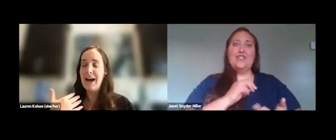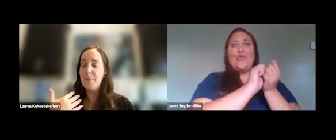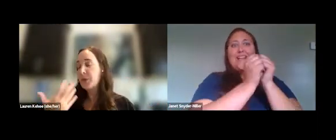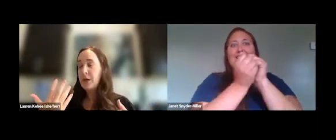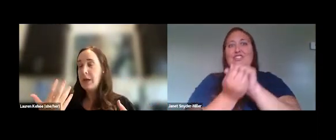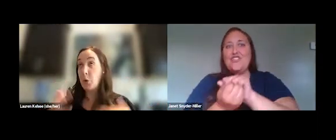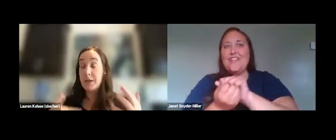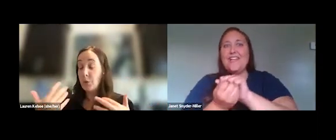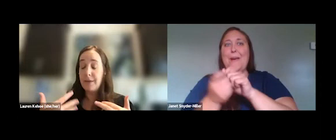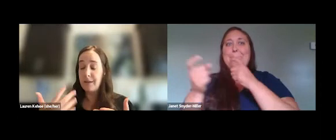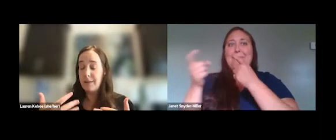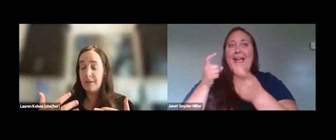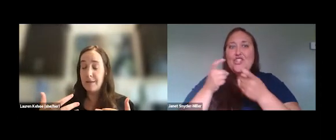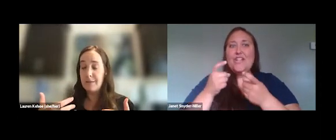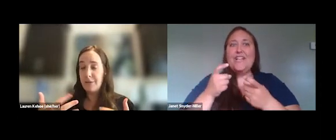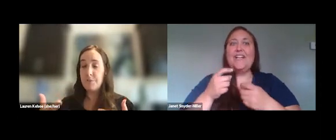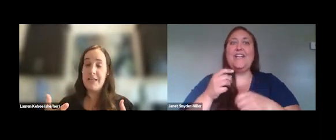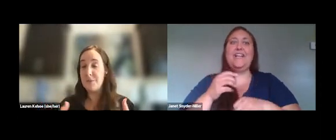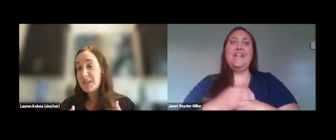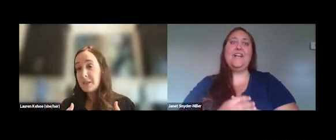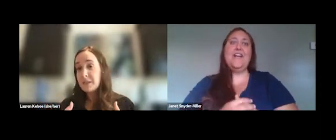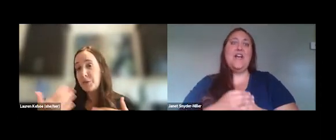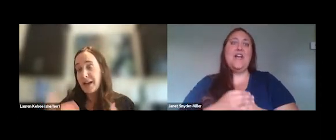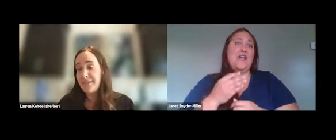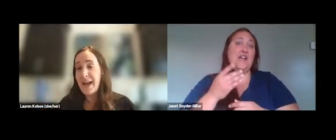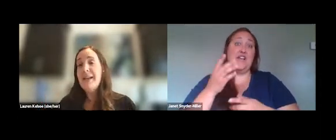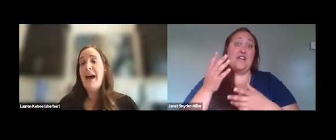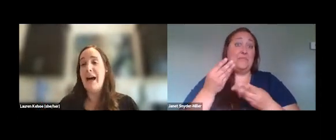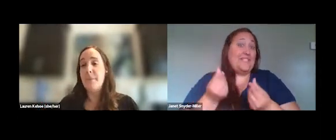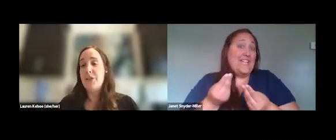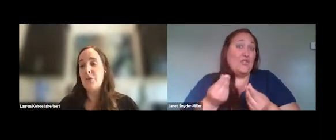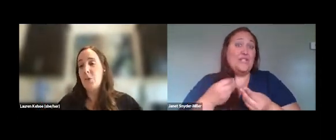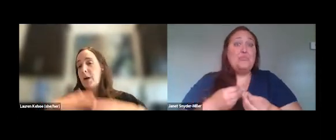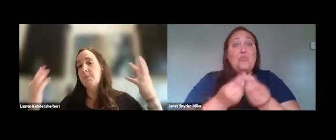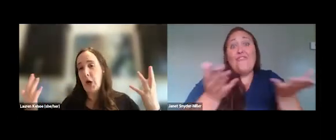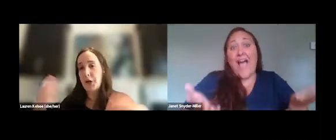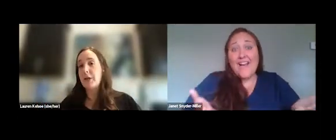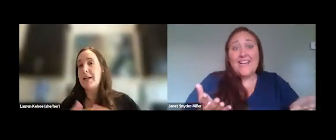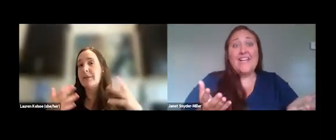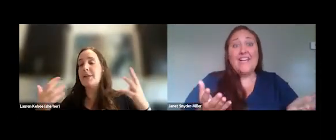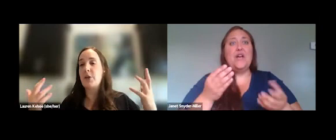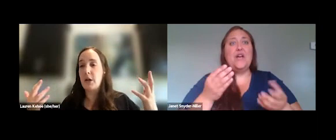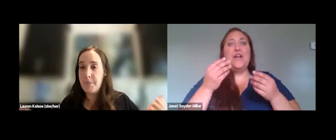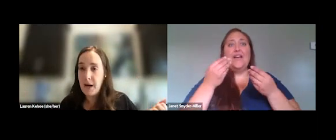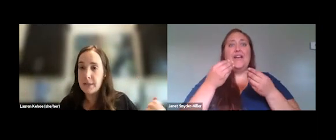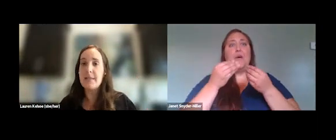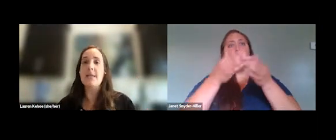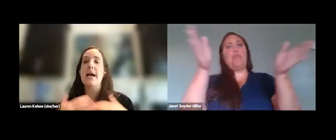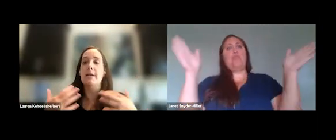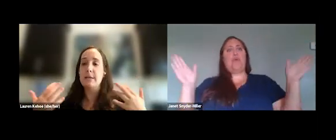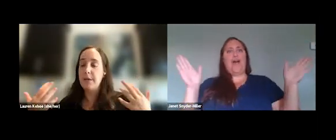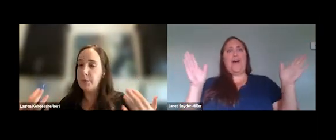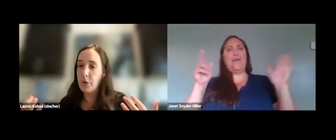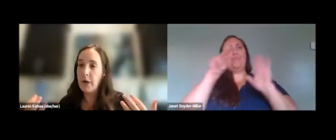and working within the kind of remediated materials, providing that into a more broader kind of let's talk about